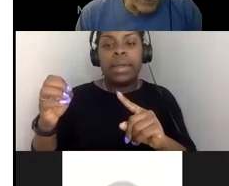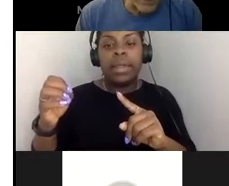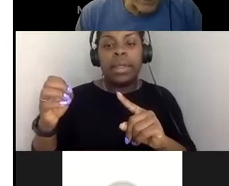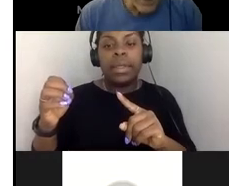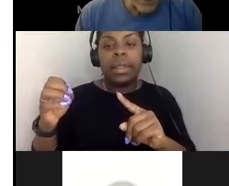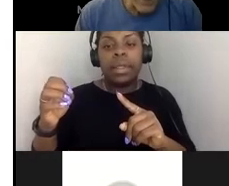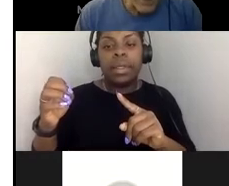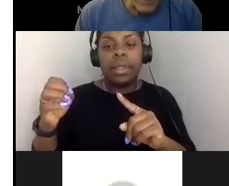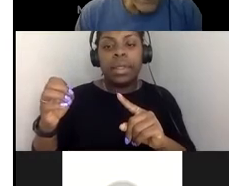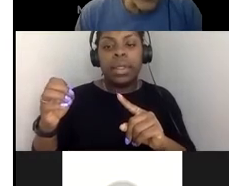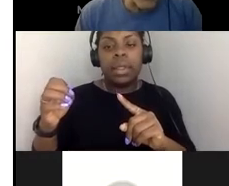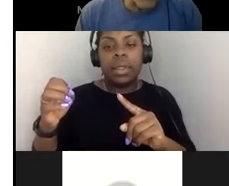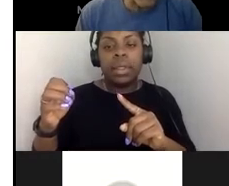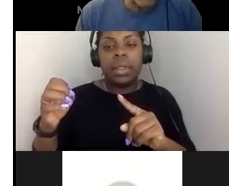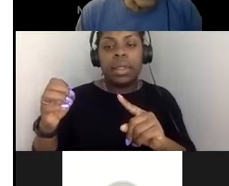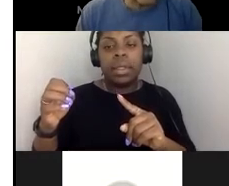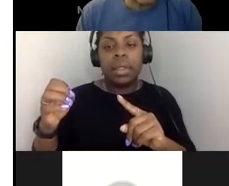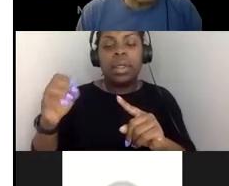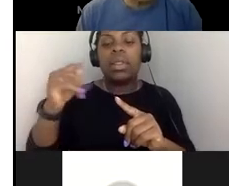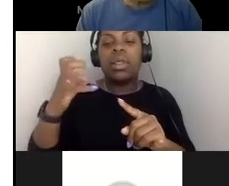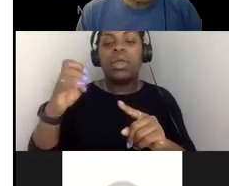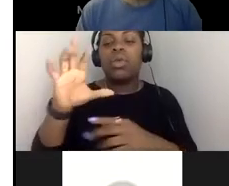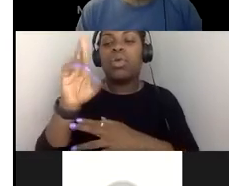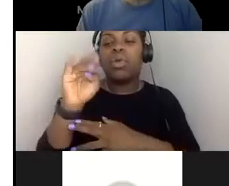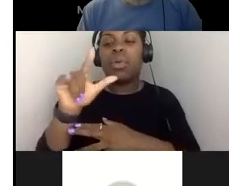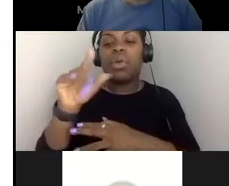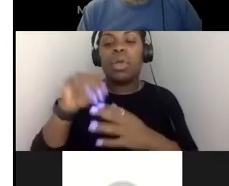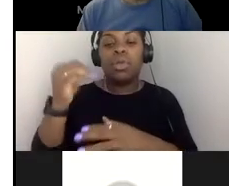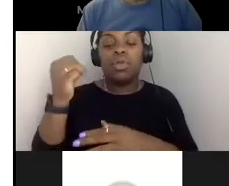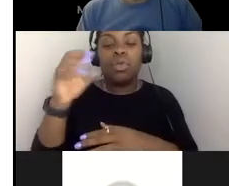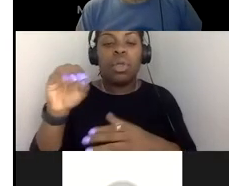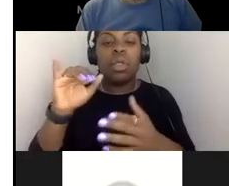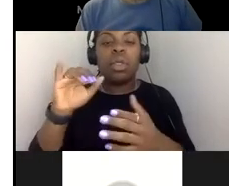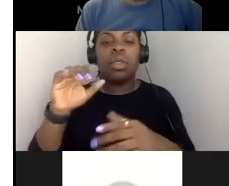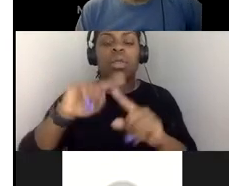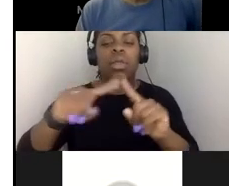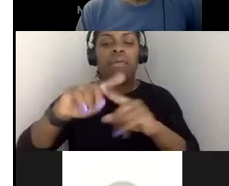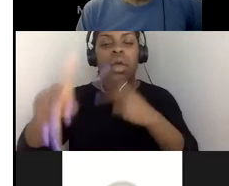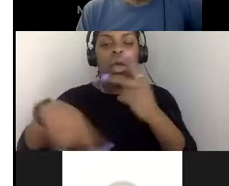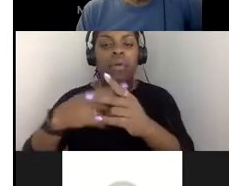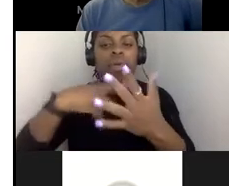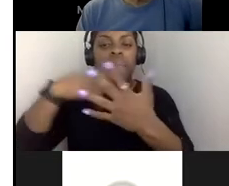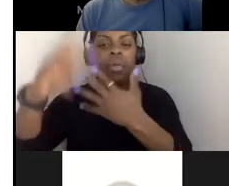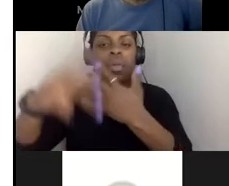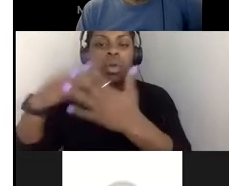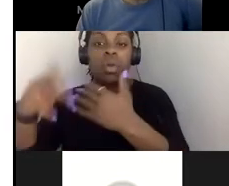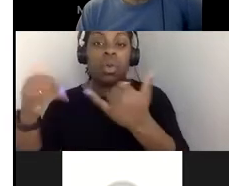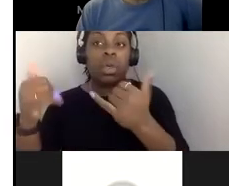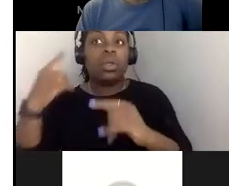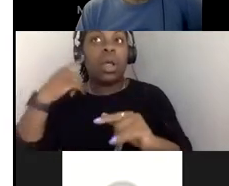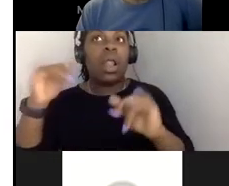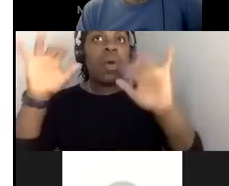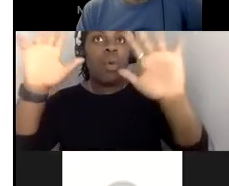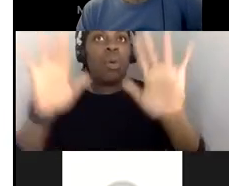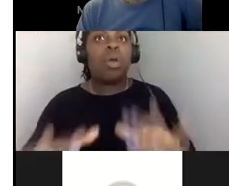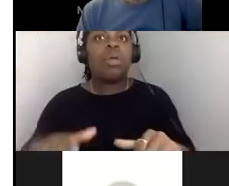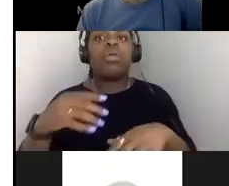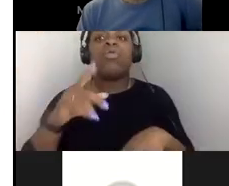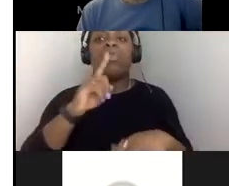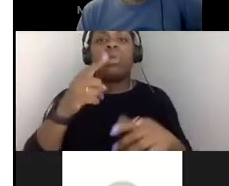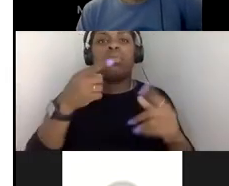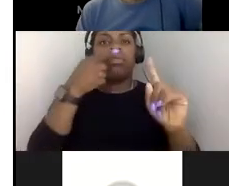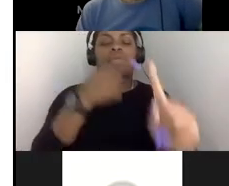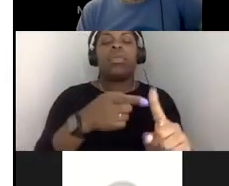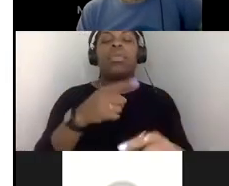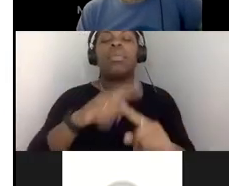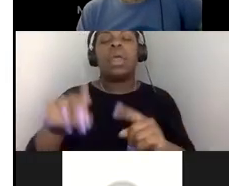the Eastern Missouri Alternative Sentencing Program, which sounds like a wonderful thing, but it's actually an electronic monitoring